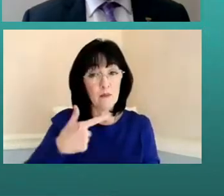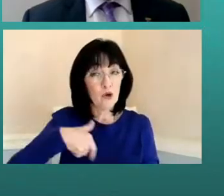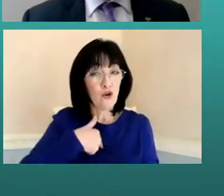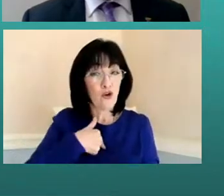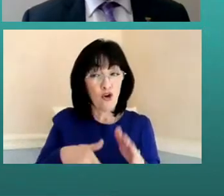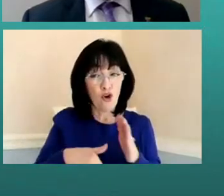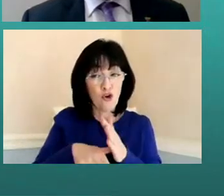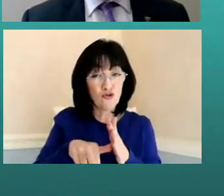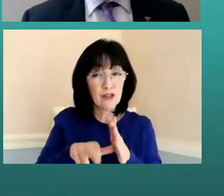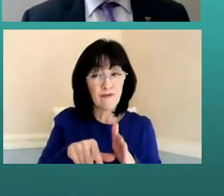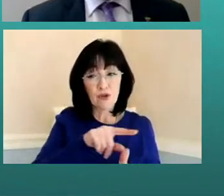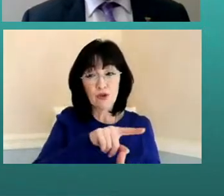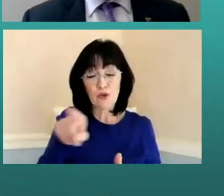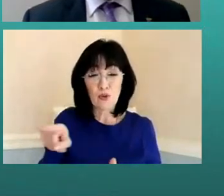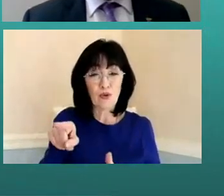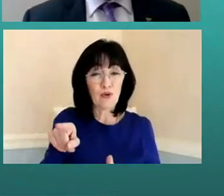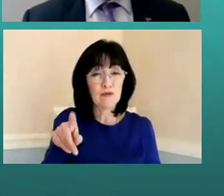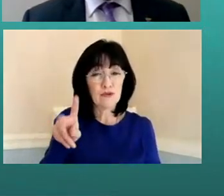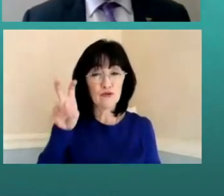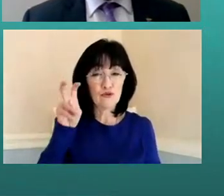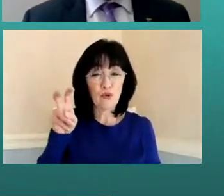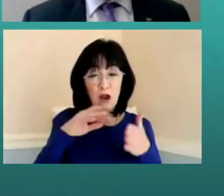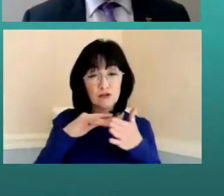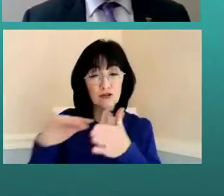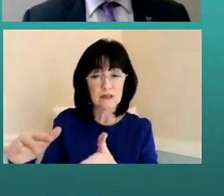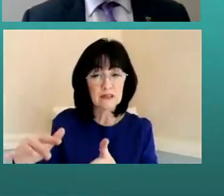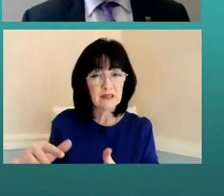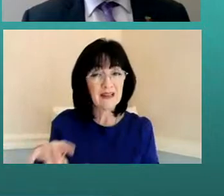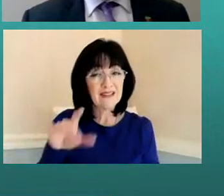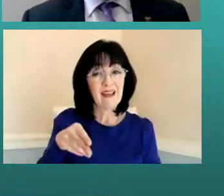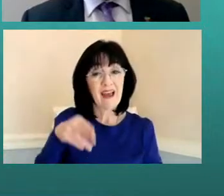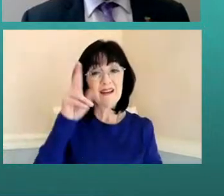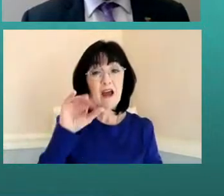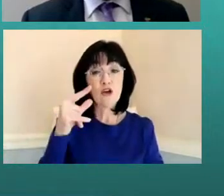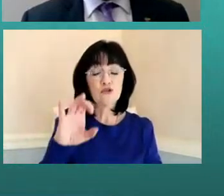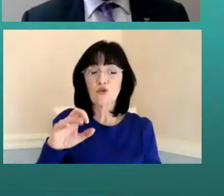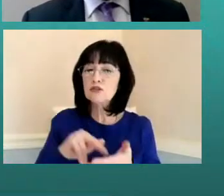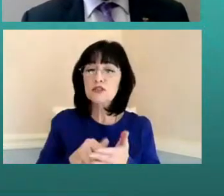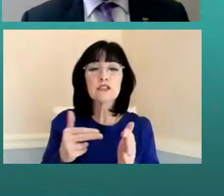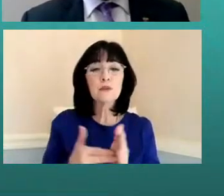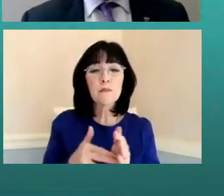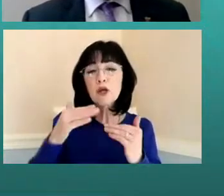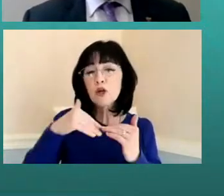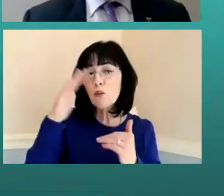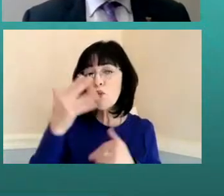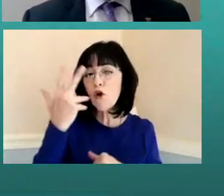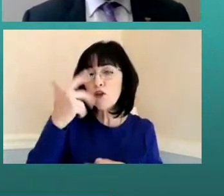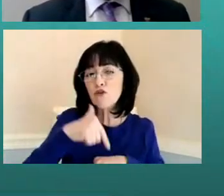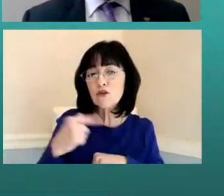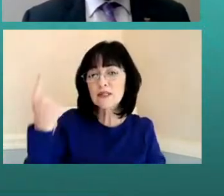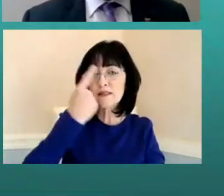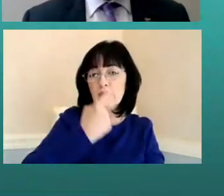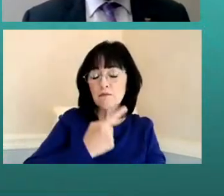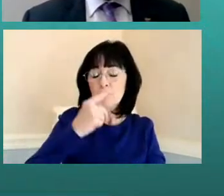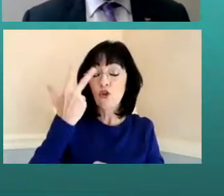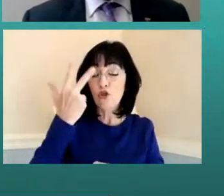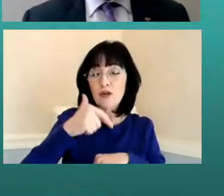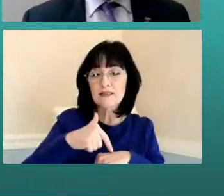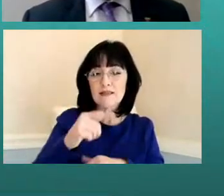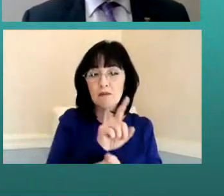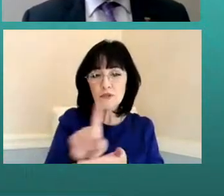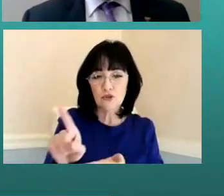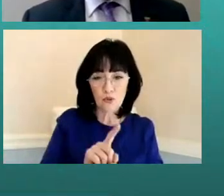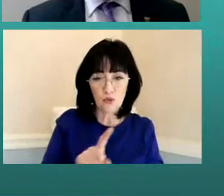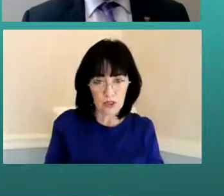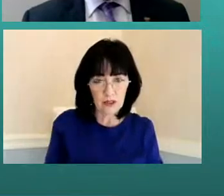high dosage tutoring, defined as more than 3 days per week or at a rate of at least 50 hours over 36